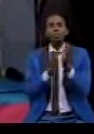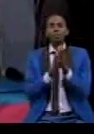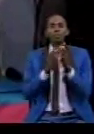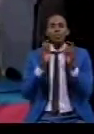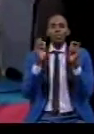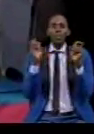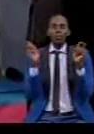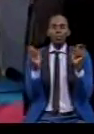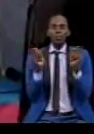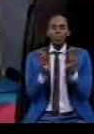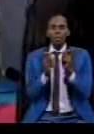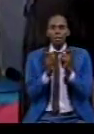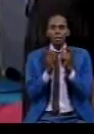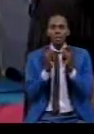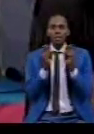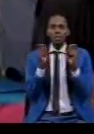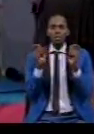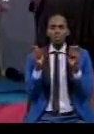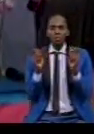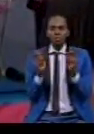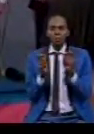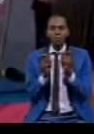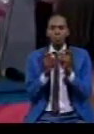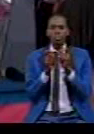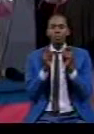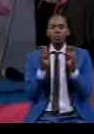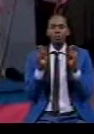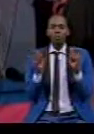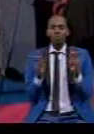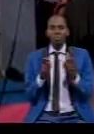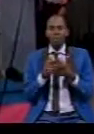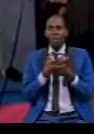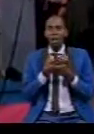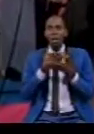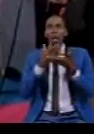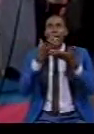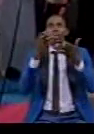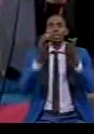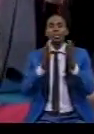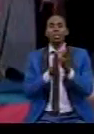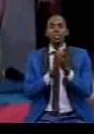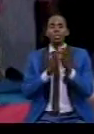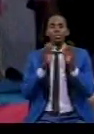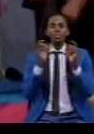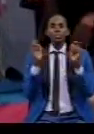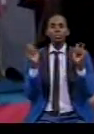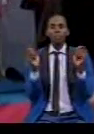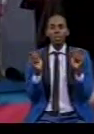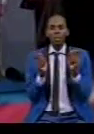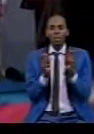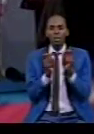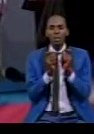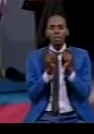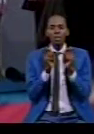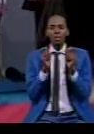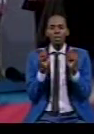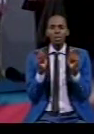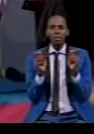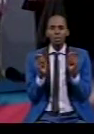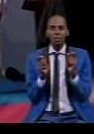Authorization to preach the gospel to every creature. To be